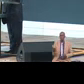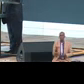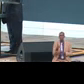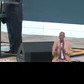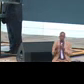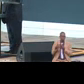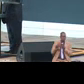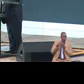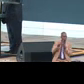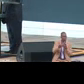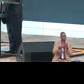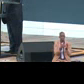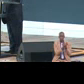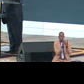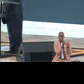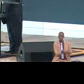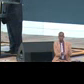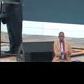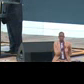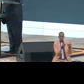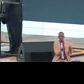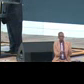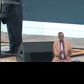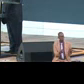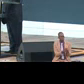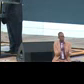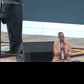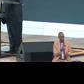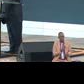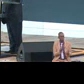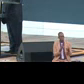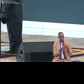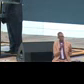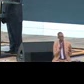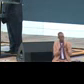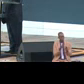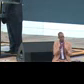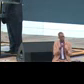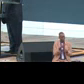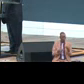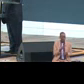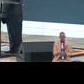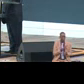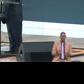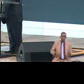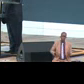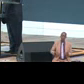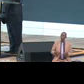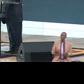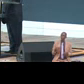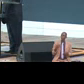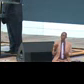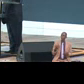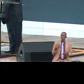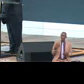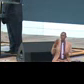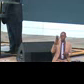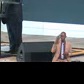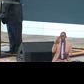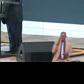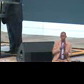him, you say, I want to talk to you about Christ. Oh, he says, don't worry, already